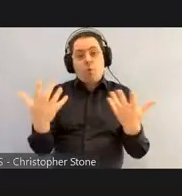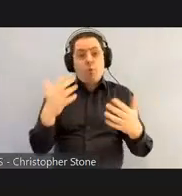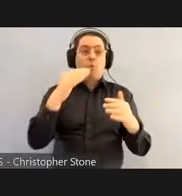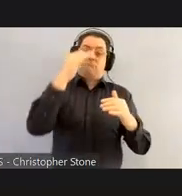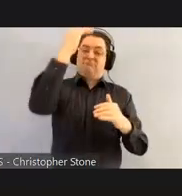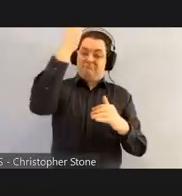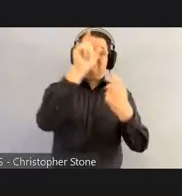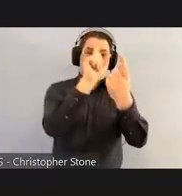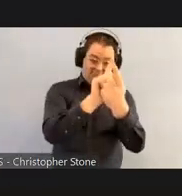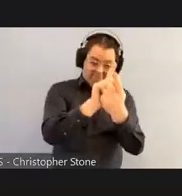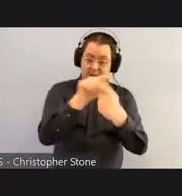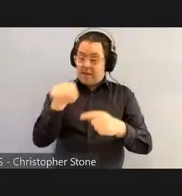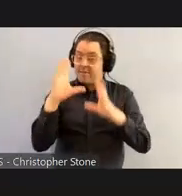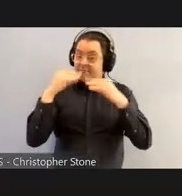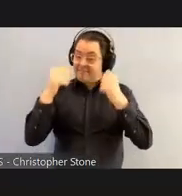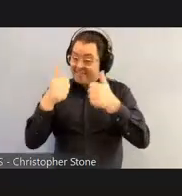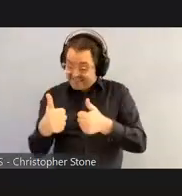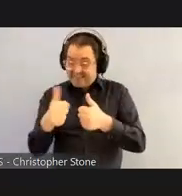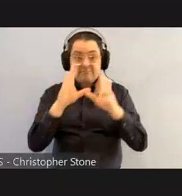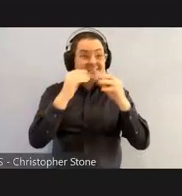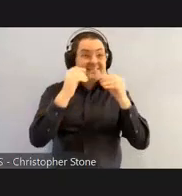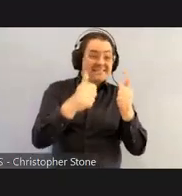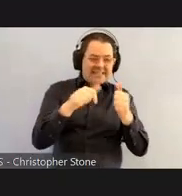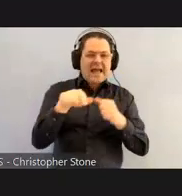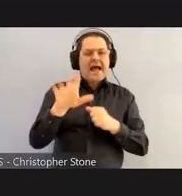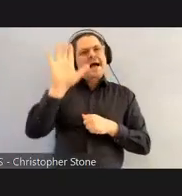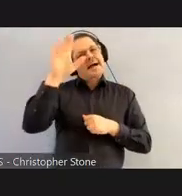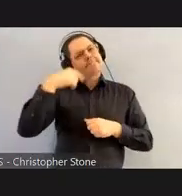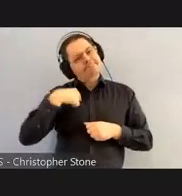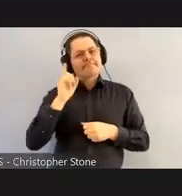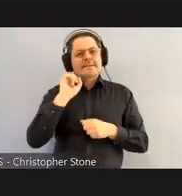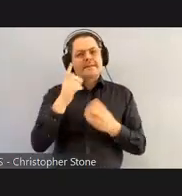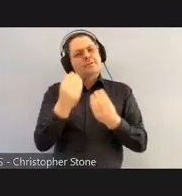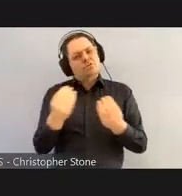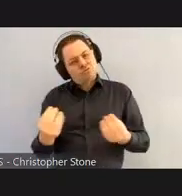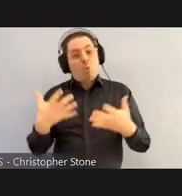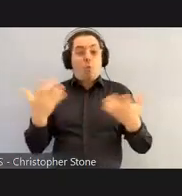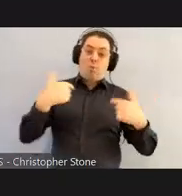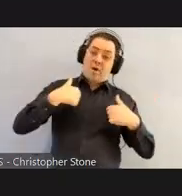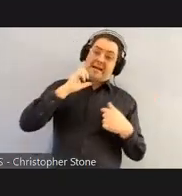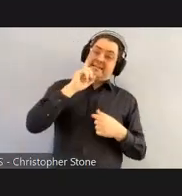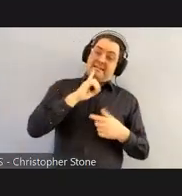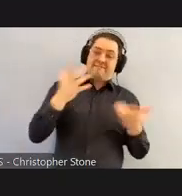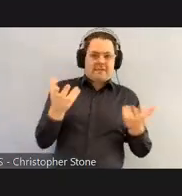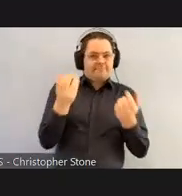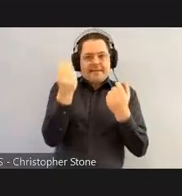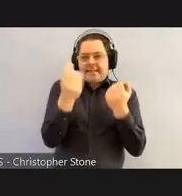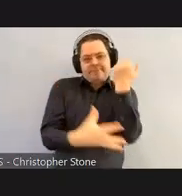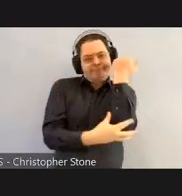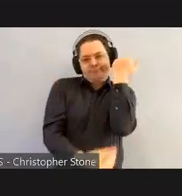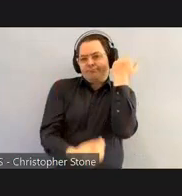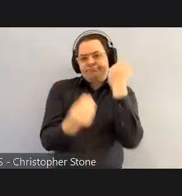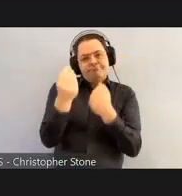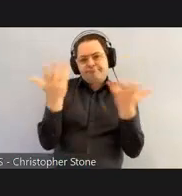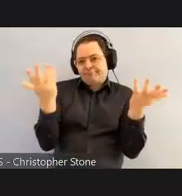happy? They always brought up this issue of we deaf children or we deaf people are poor. We deaf